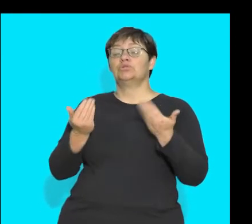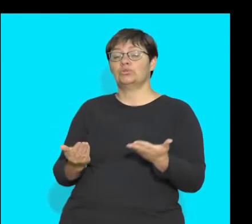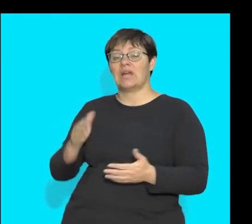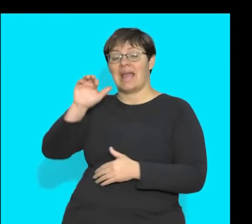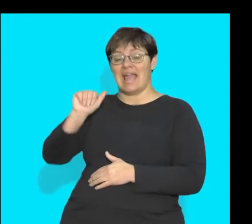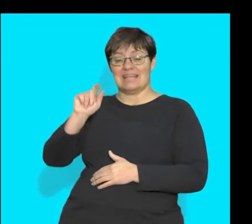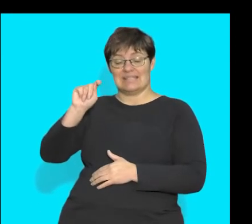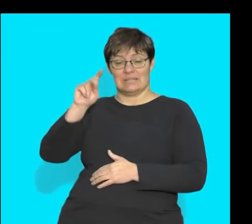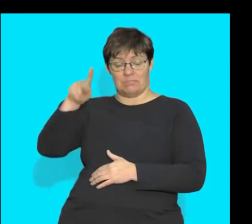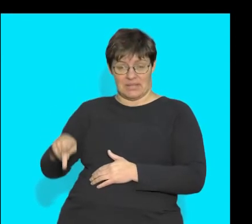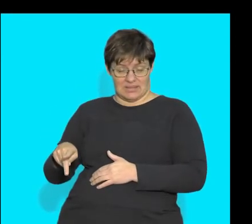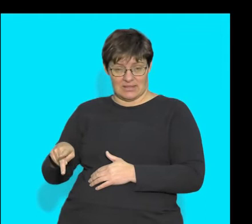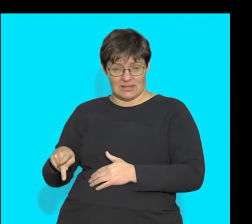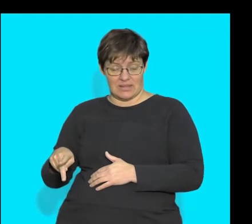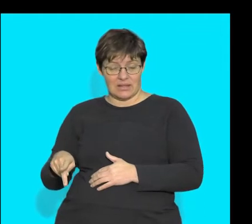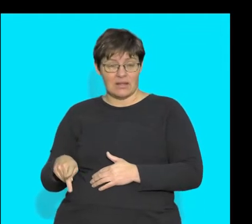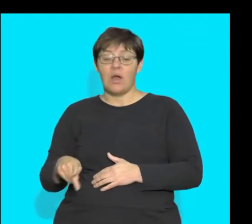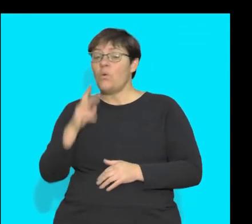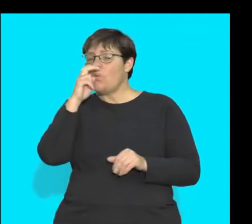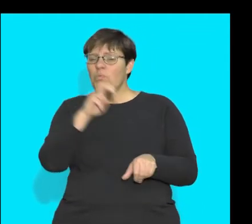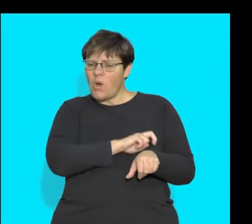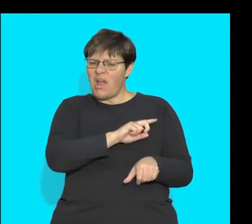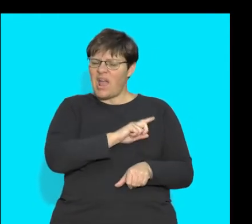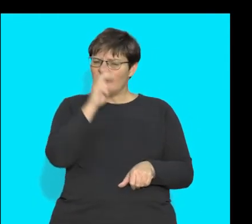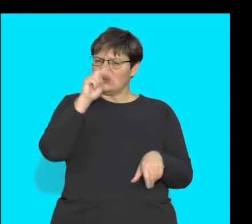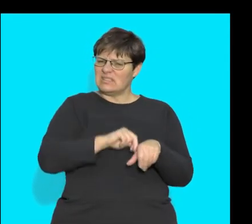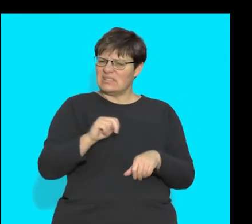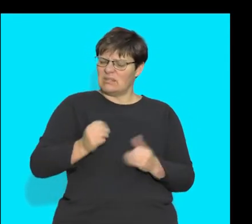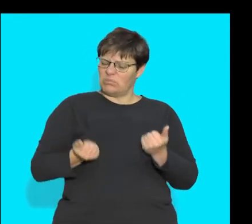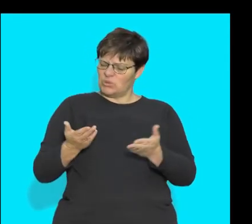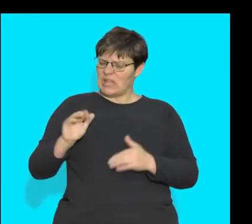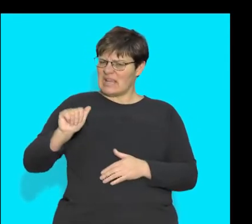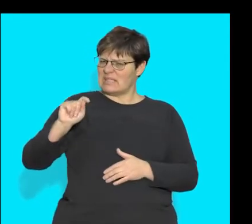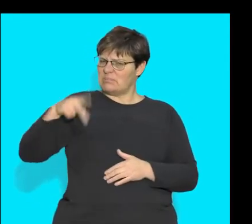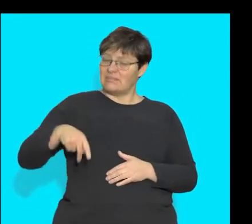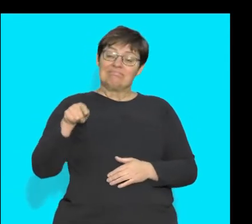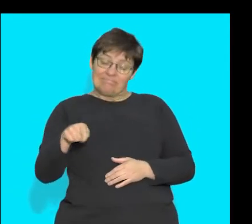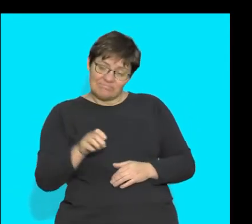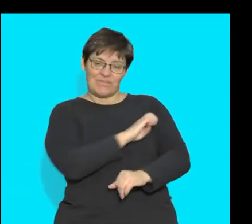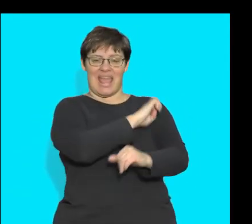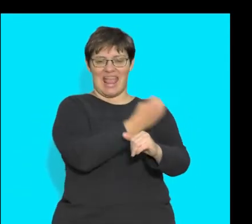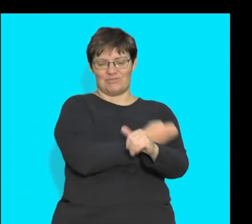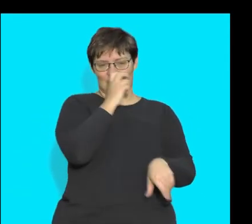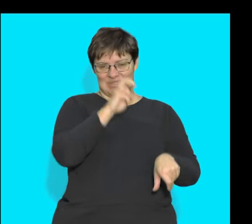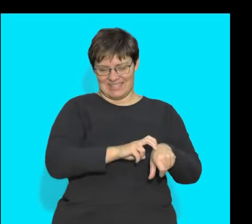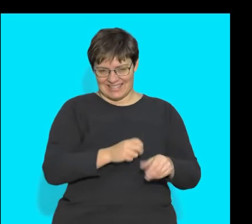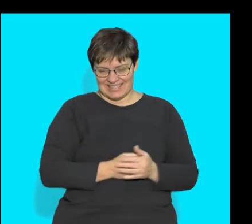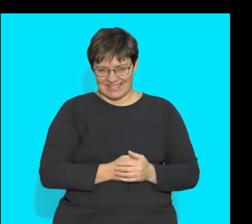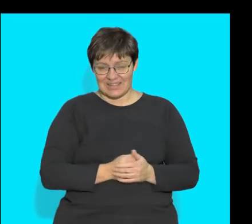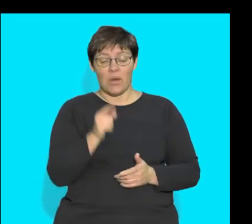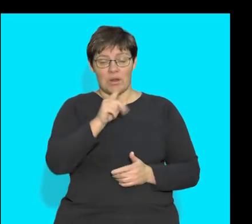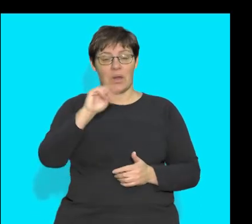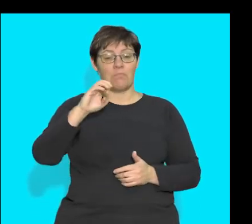produces ATP and we need it for energy. So if I go to this question, what's the one